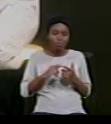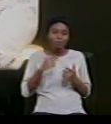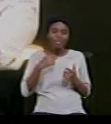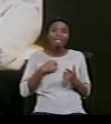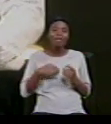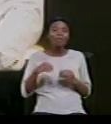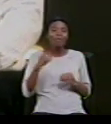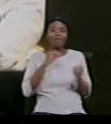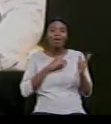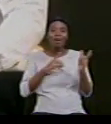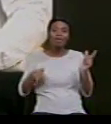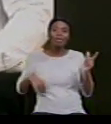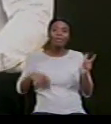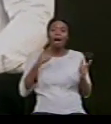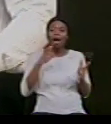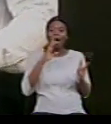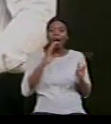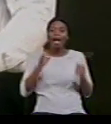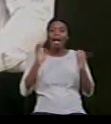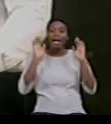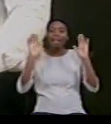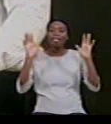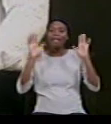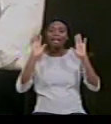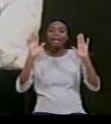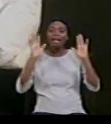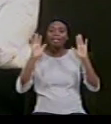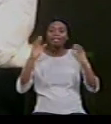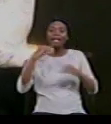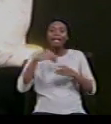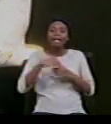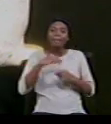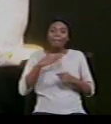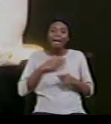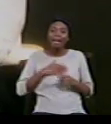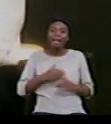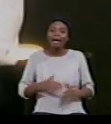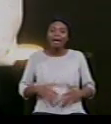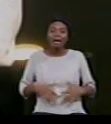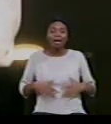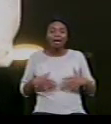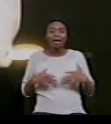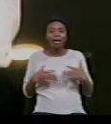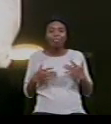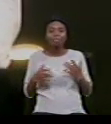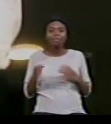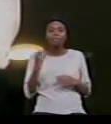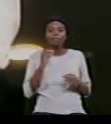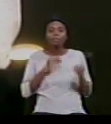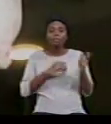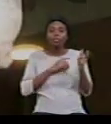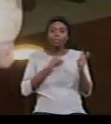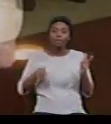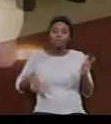to me. Oh Lord, you are excellent in my